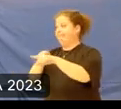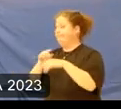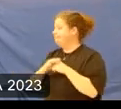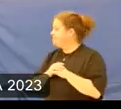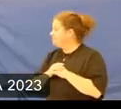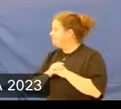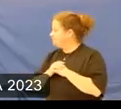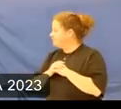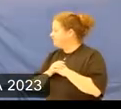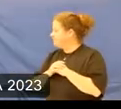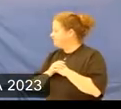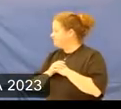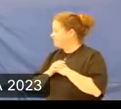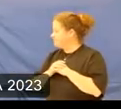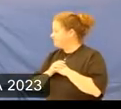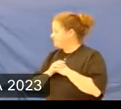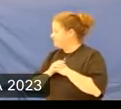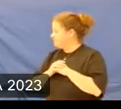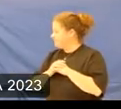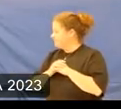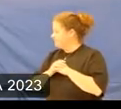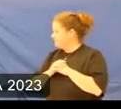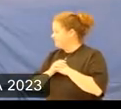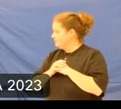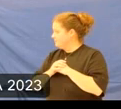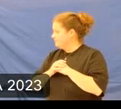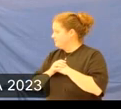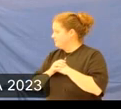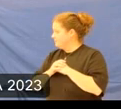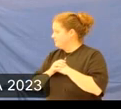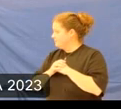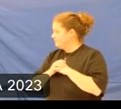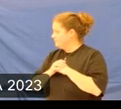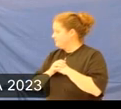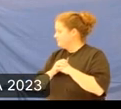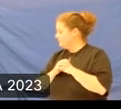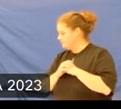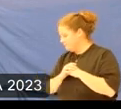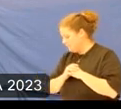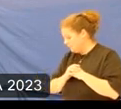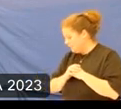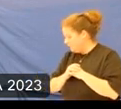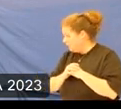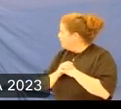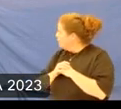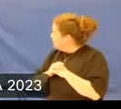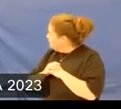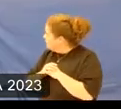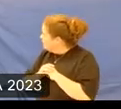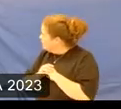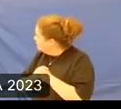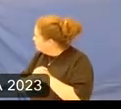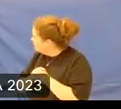There are clues, have been clues for a long time. This can't be quite right. Chuck Godin years ago pointed out that